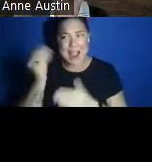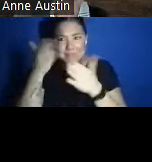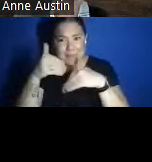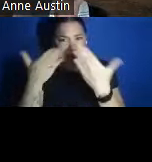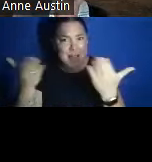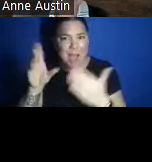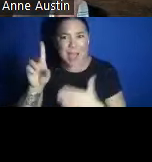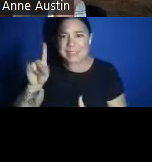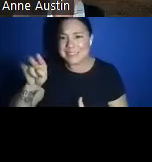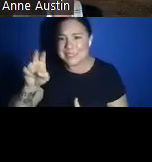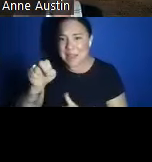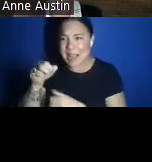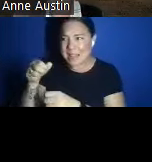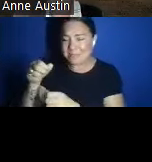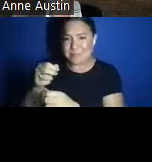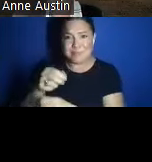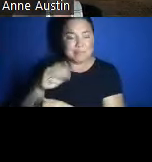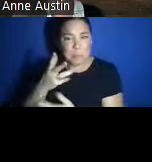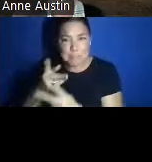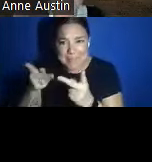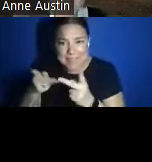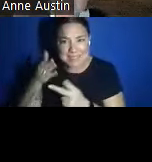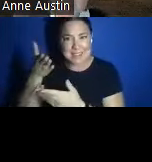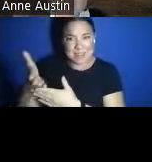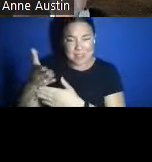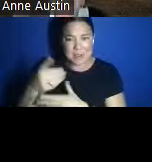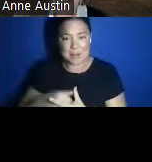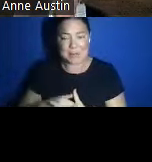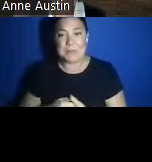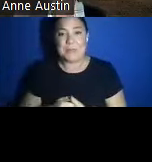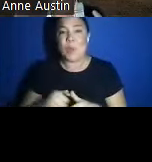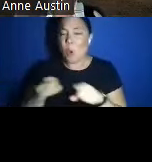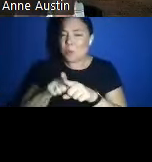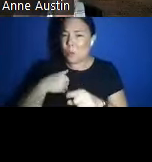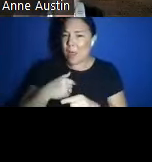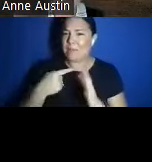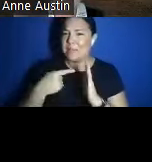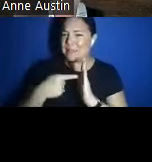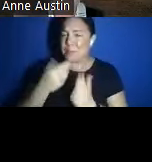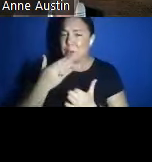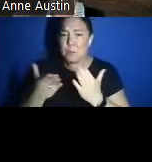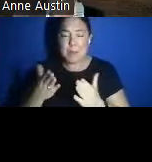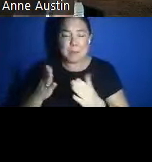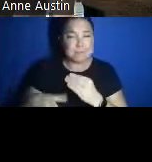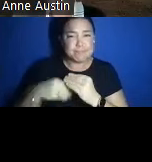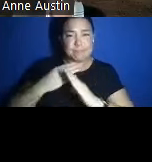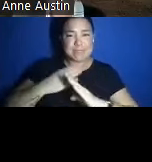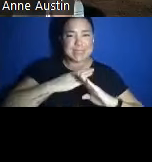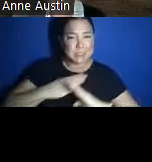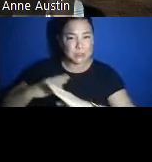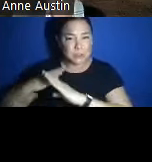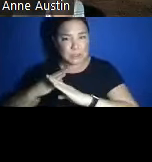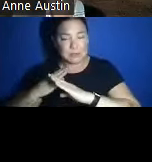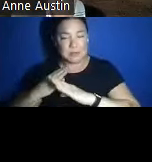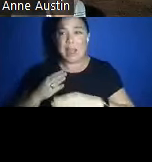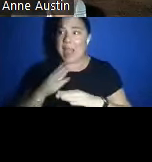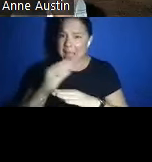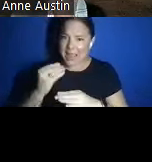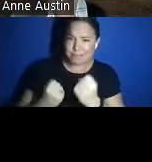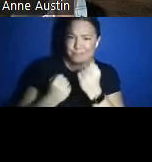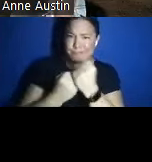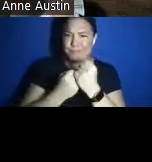Hathor. They also included symbols that could act as protections, as divine enhancers for her to do good.